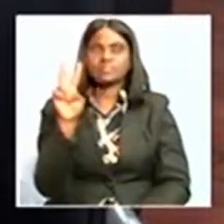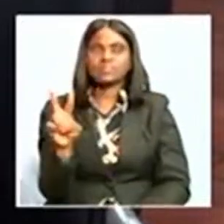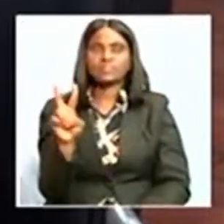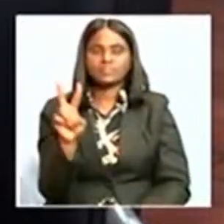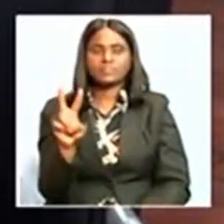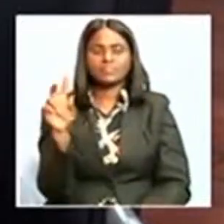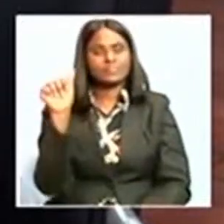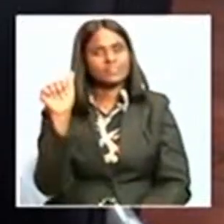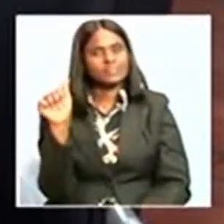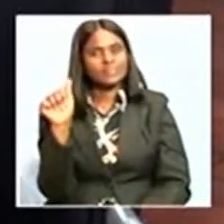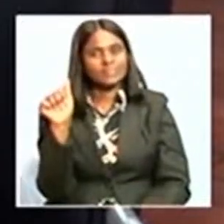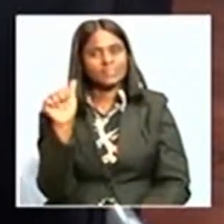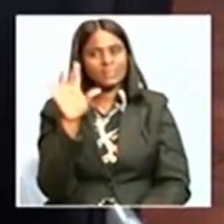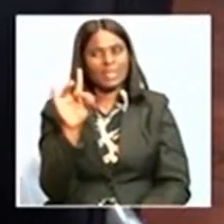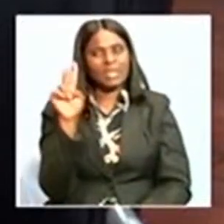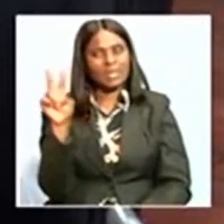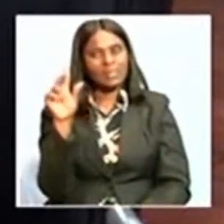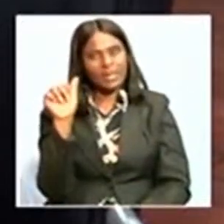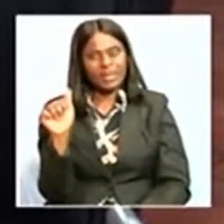82A,